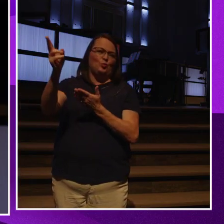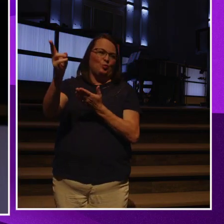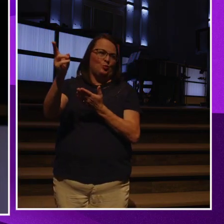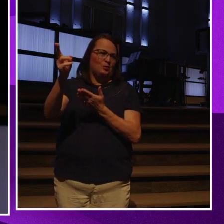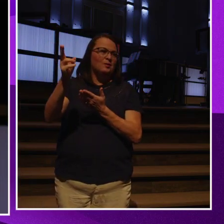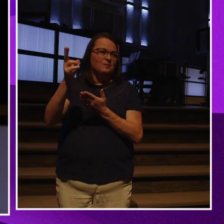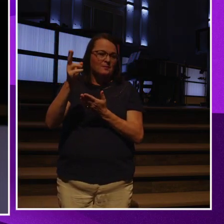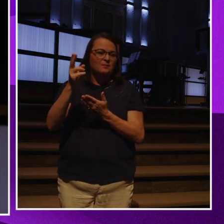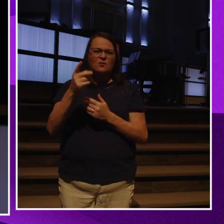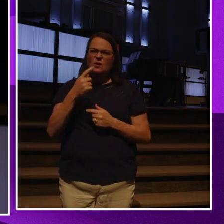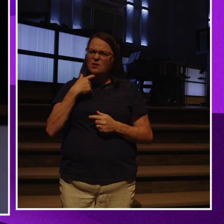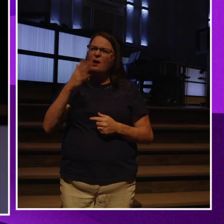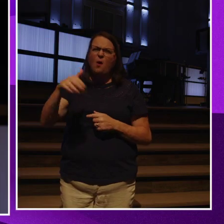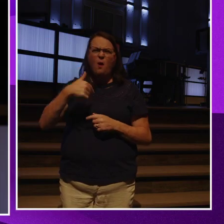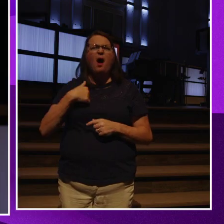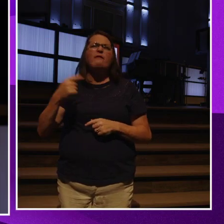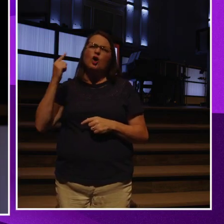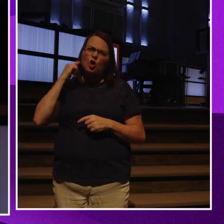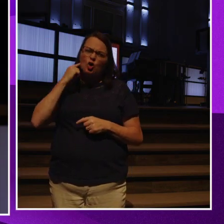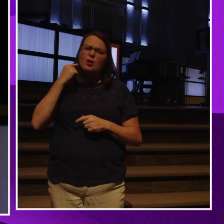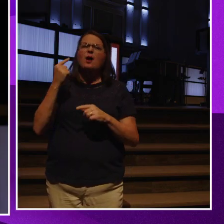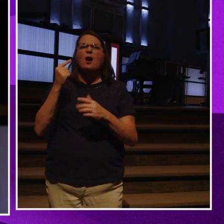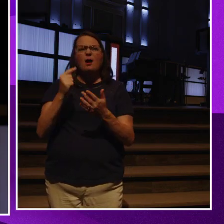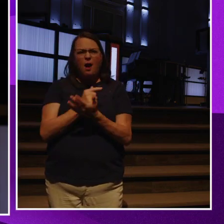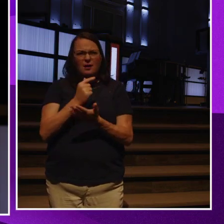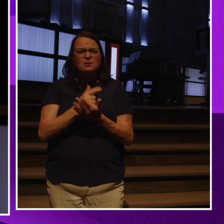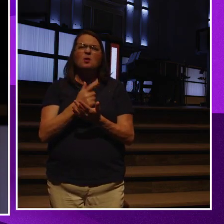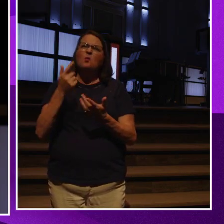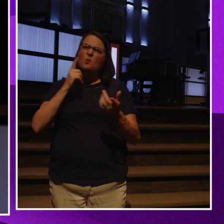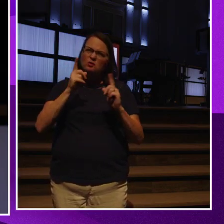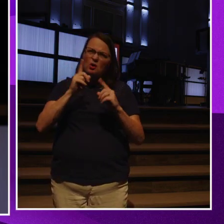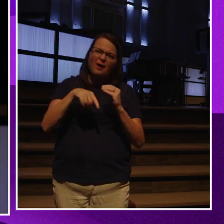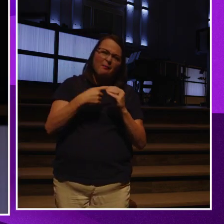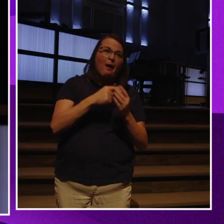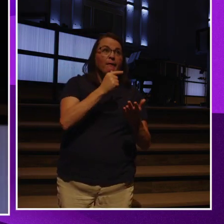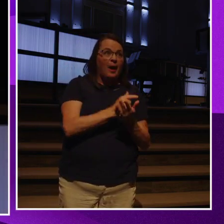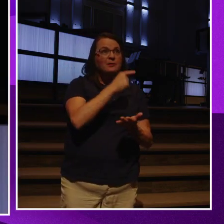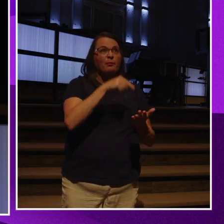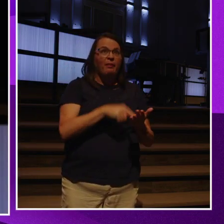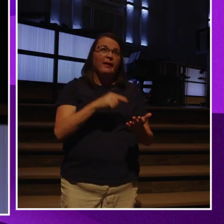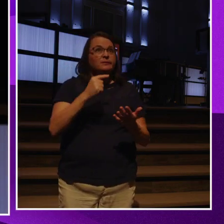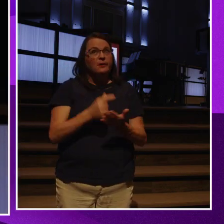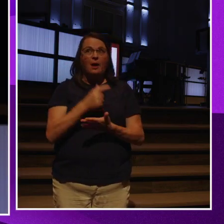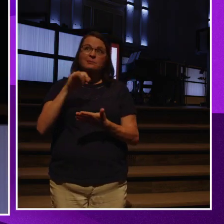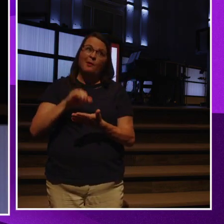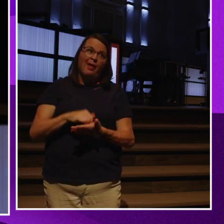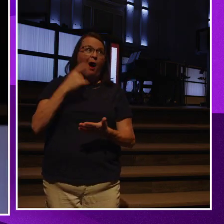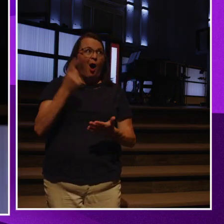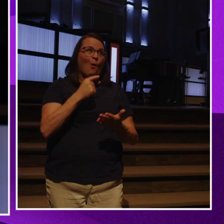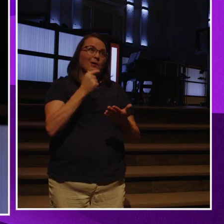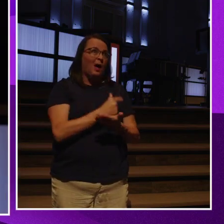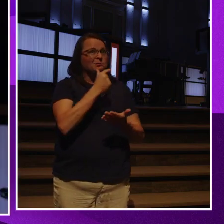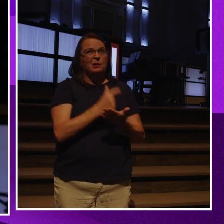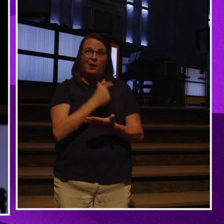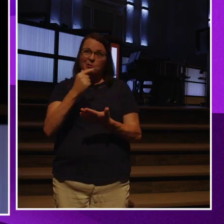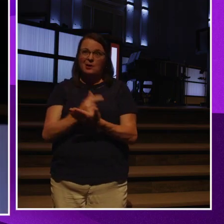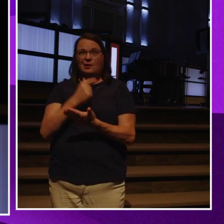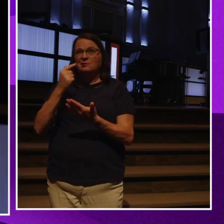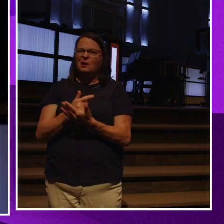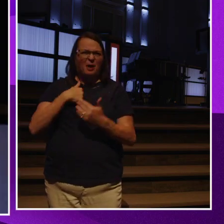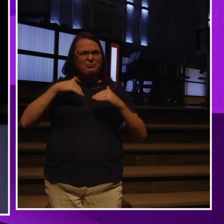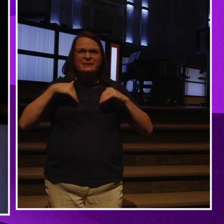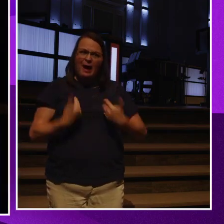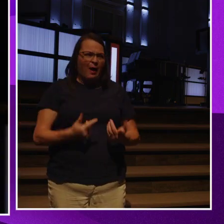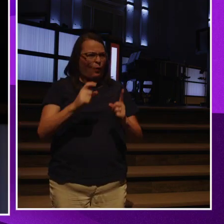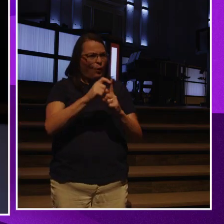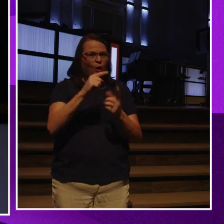And you say, I've heard the gospel message. I've heard all that. We talk about the gospel this, gospel that. You're always saying the gospel. I'm tired of hearing about the gospel. My friend,